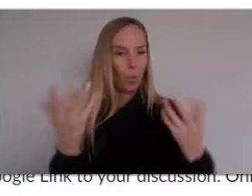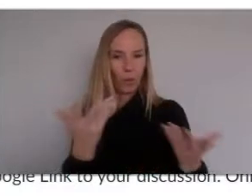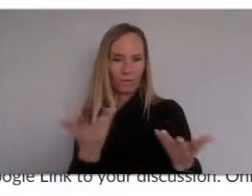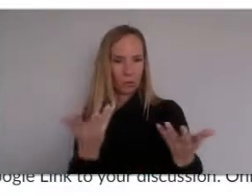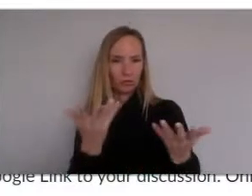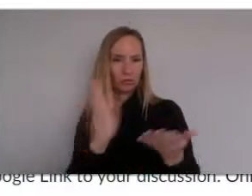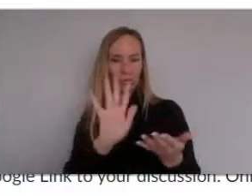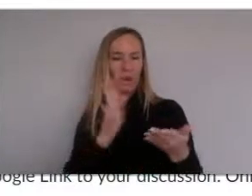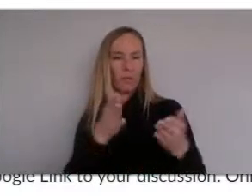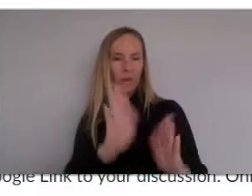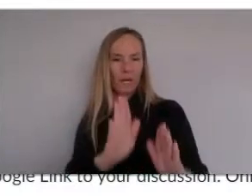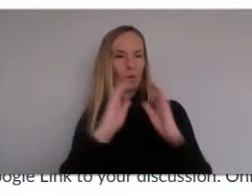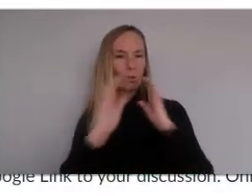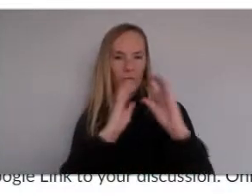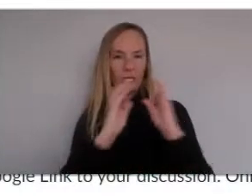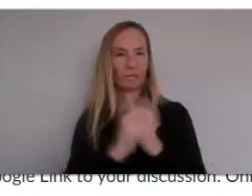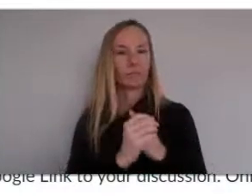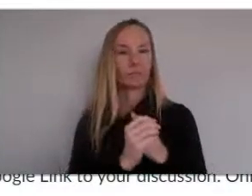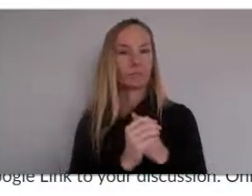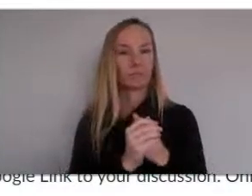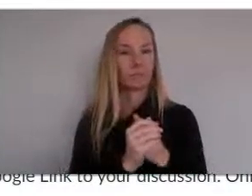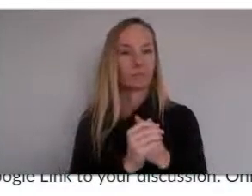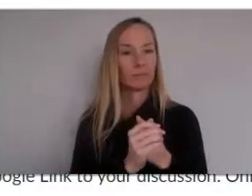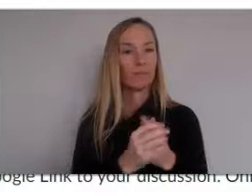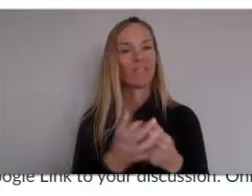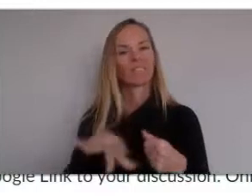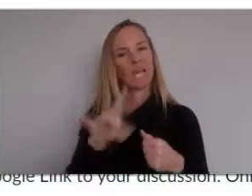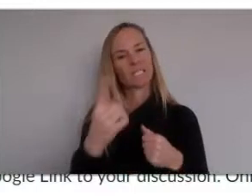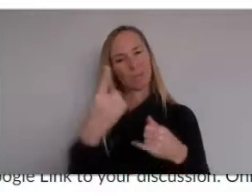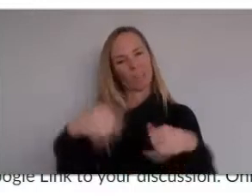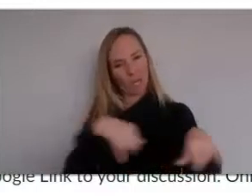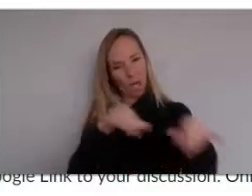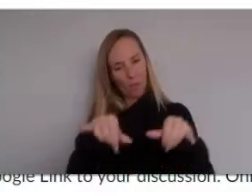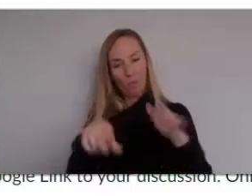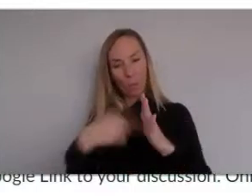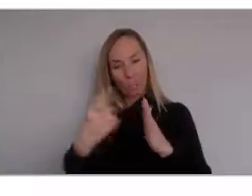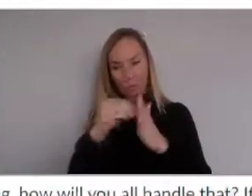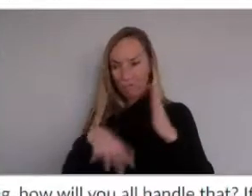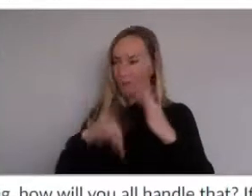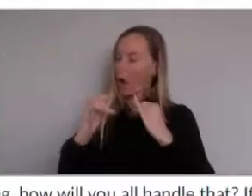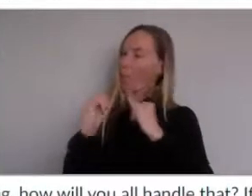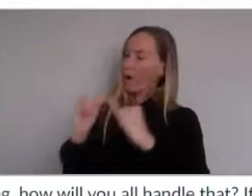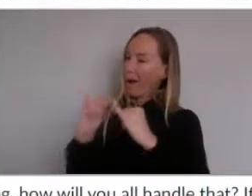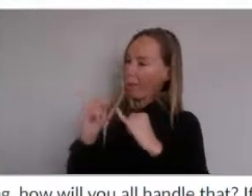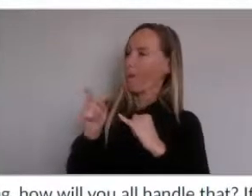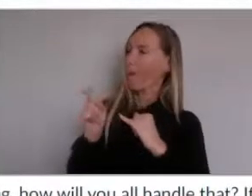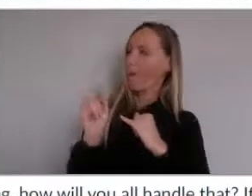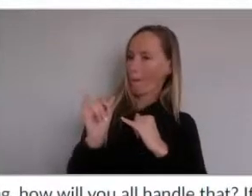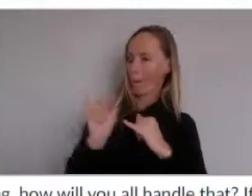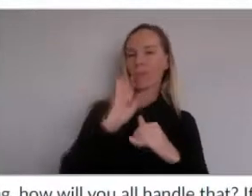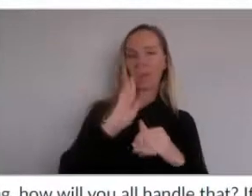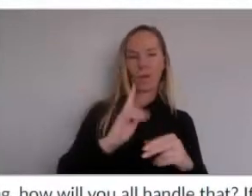communicate. So find something in common. And a lot of times, students will, once they find something in common, then they will name their